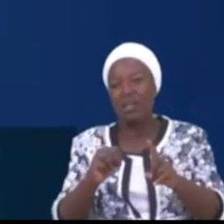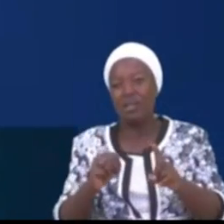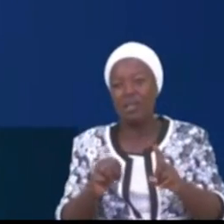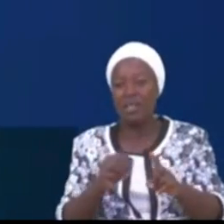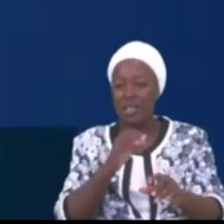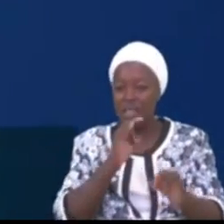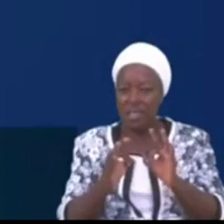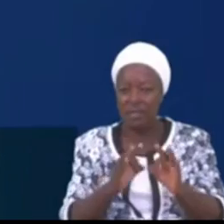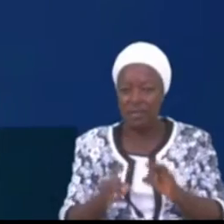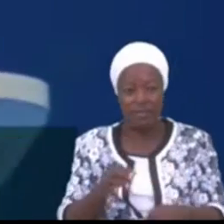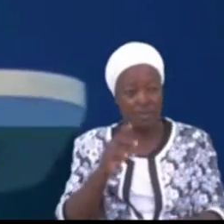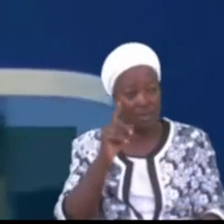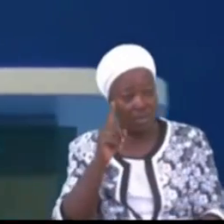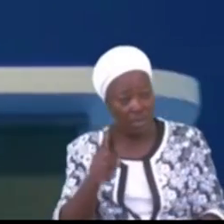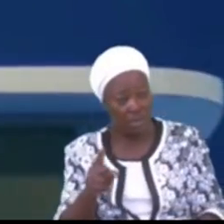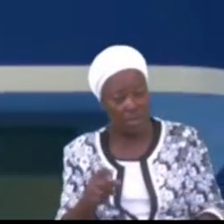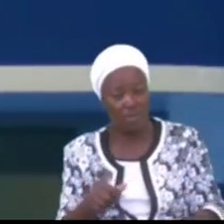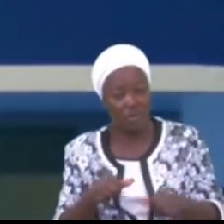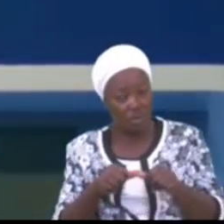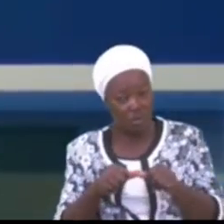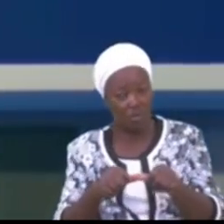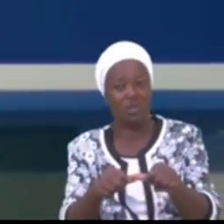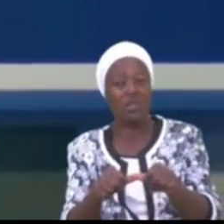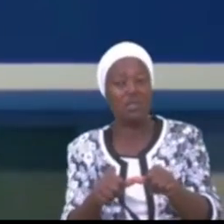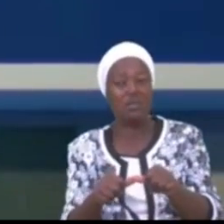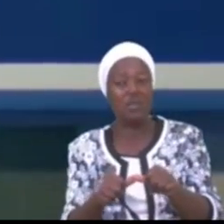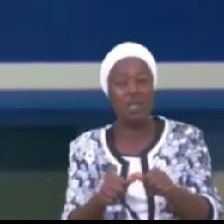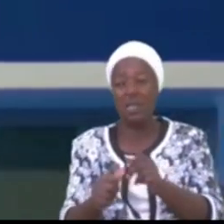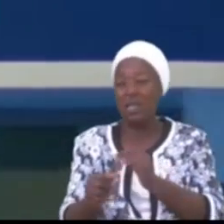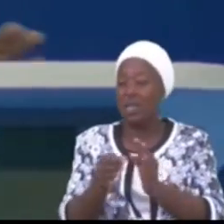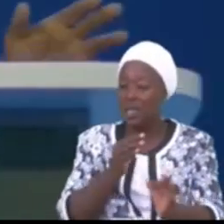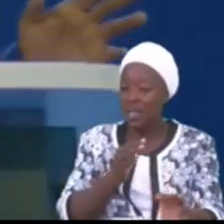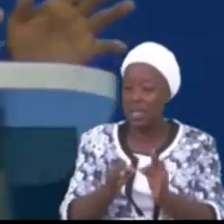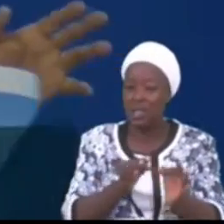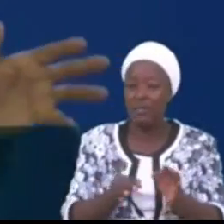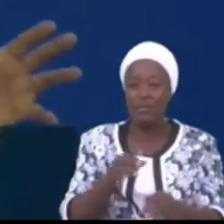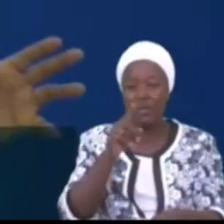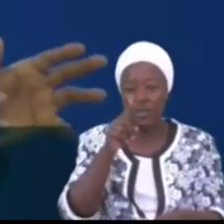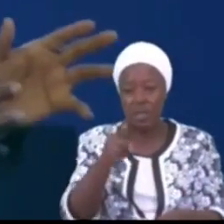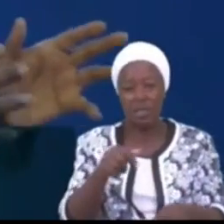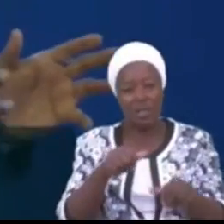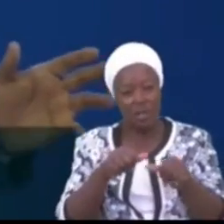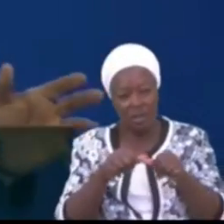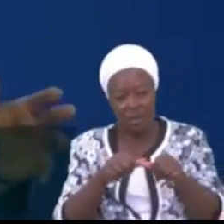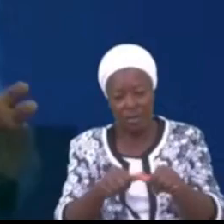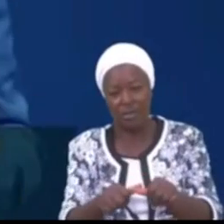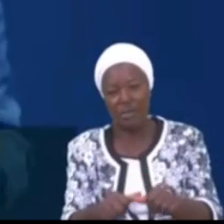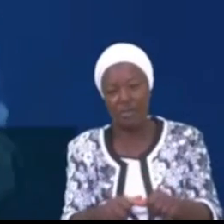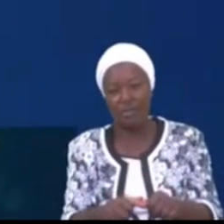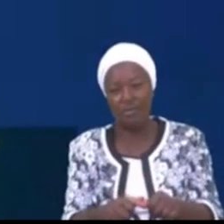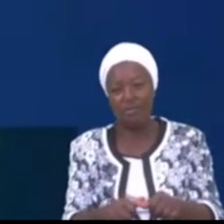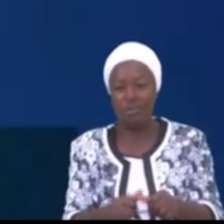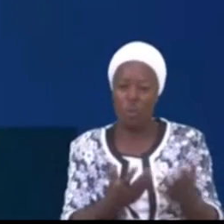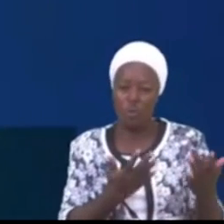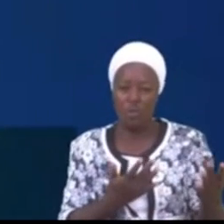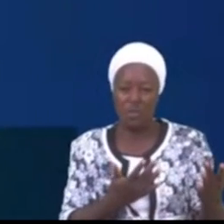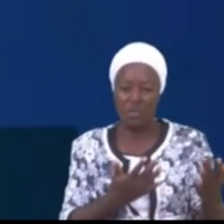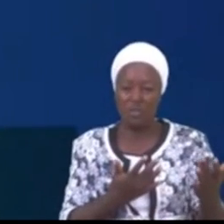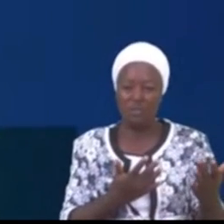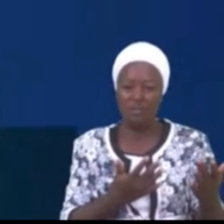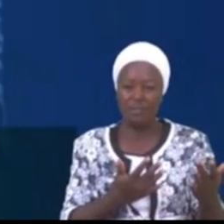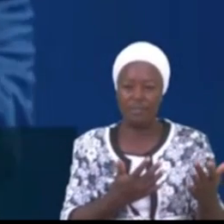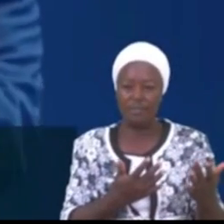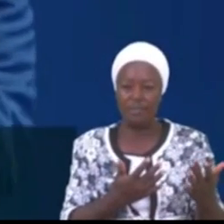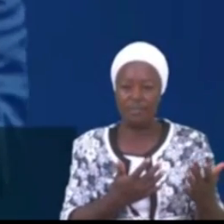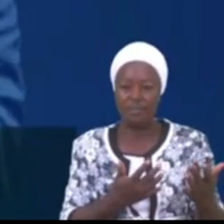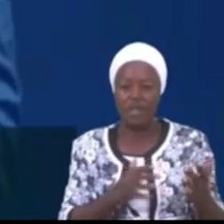ye continue, if ye continue, hold on.